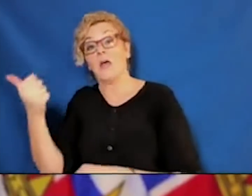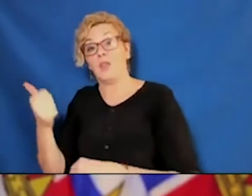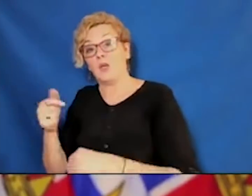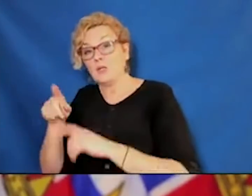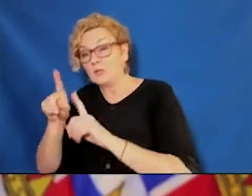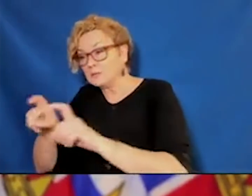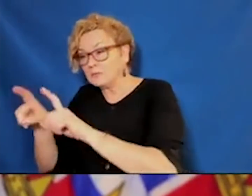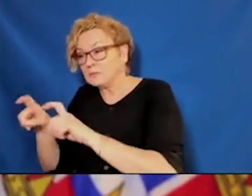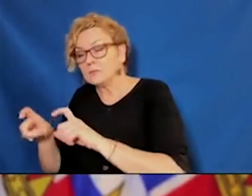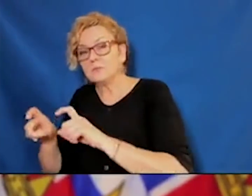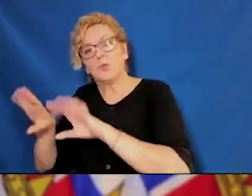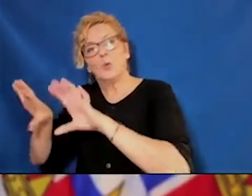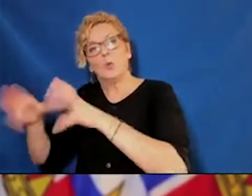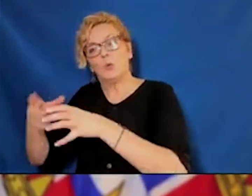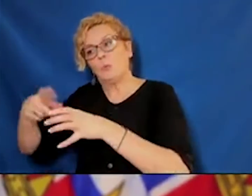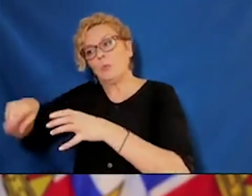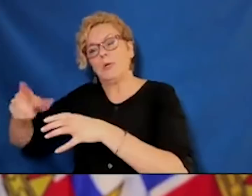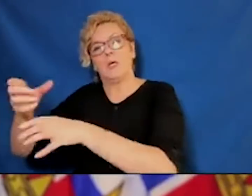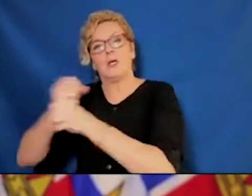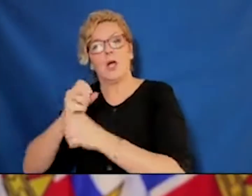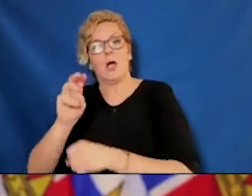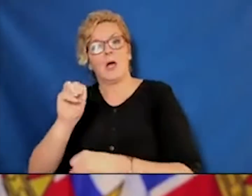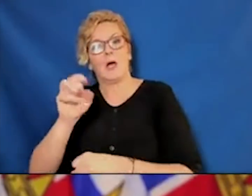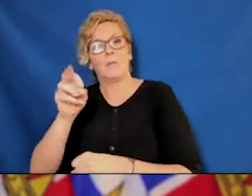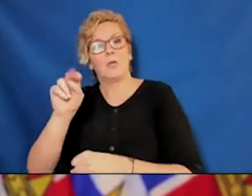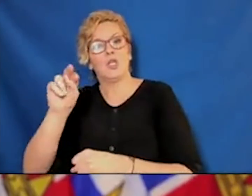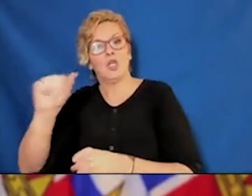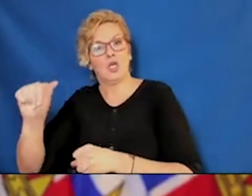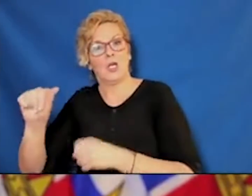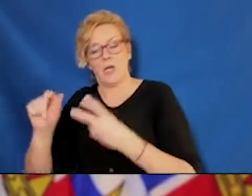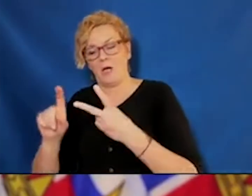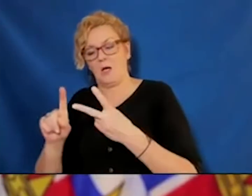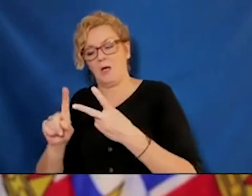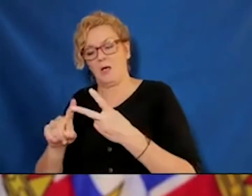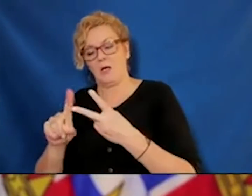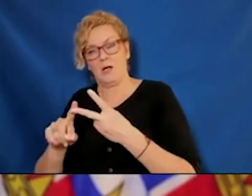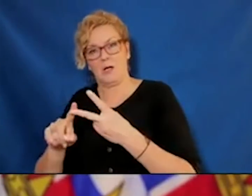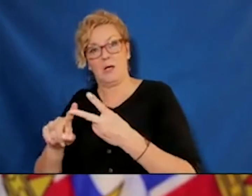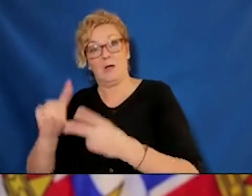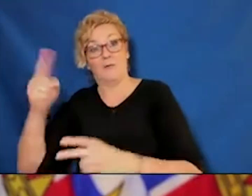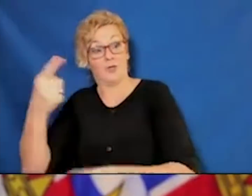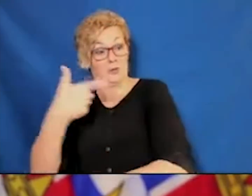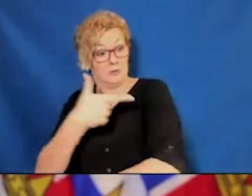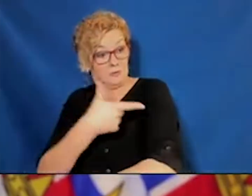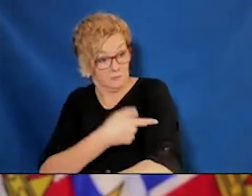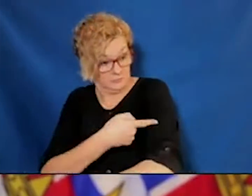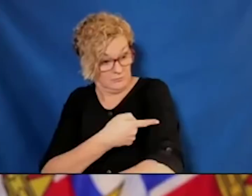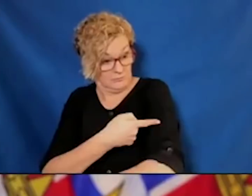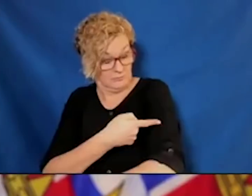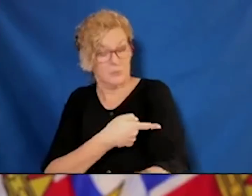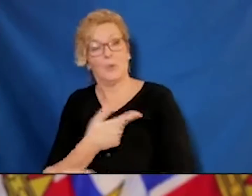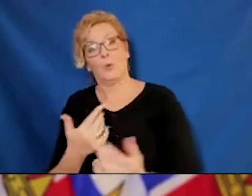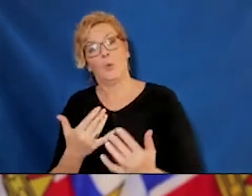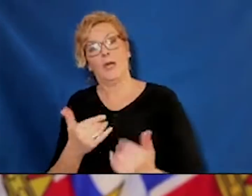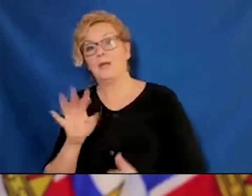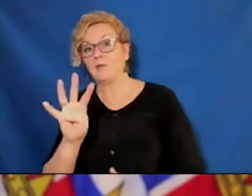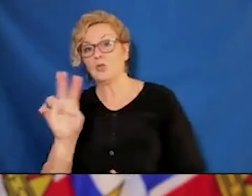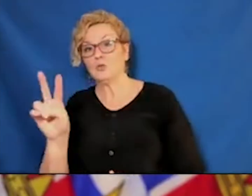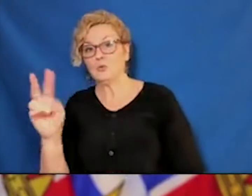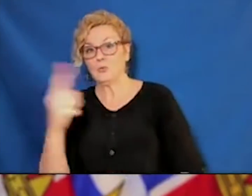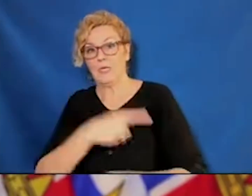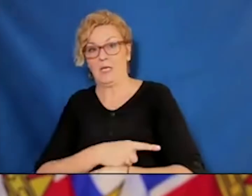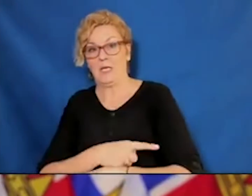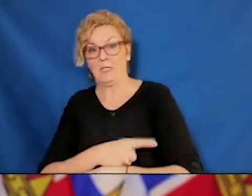second dose. And there was no decrease in protection between the first dose and the second dose. So these are important things for